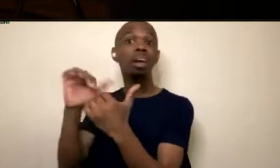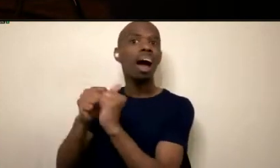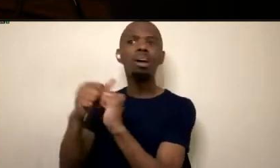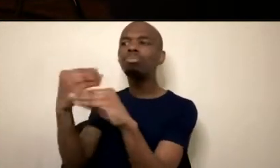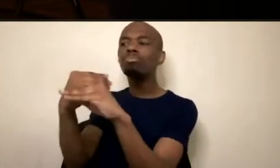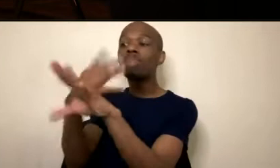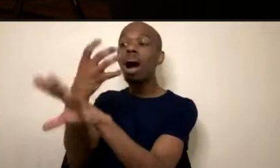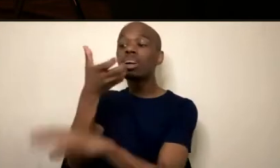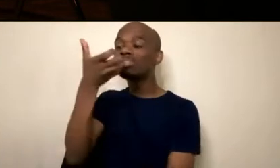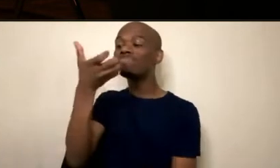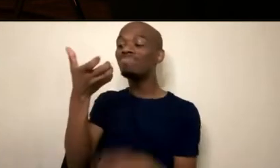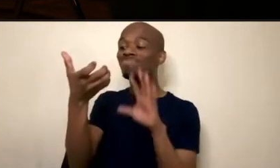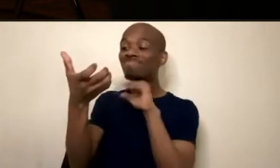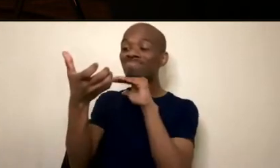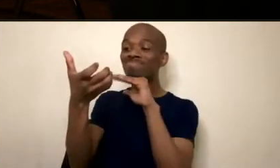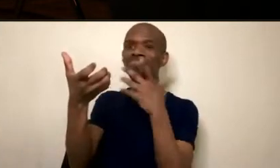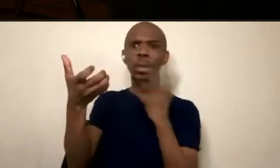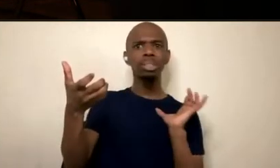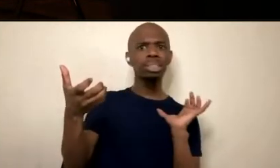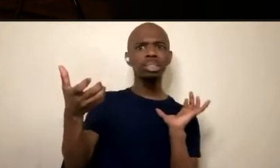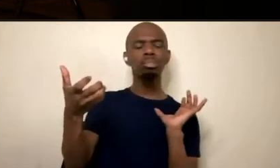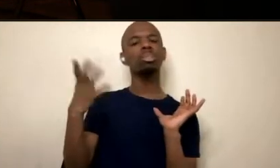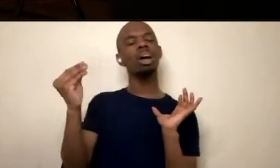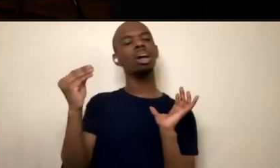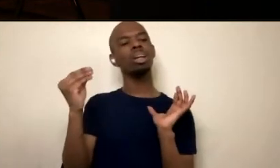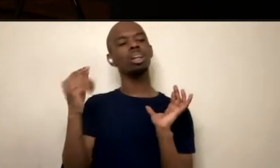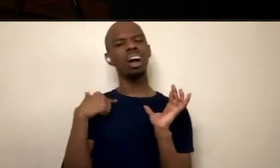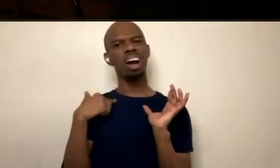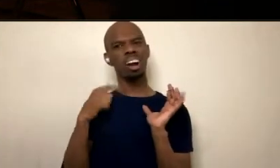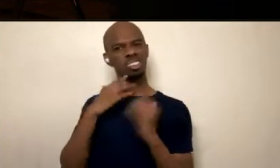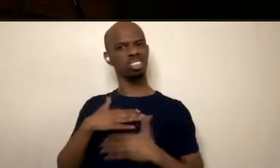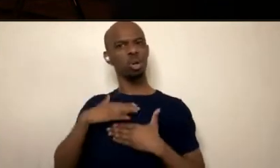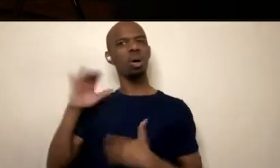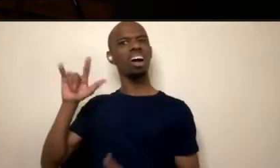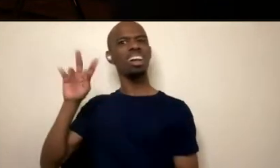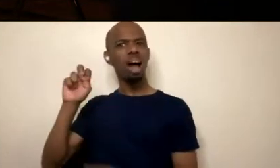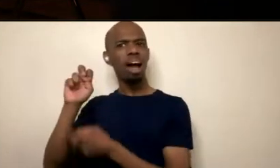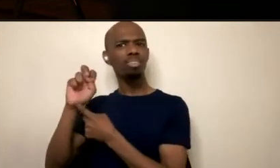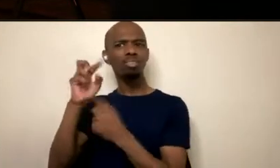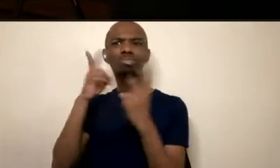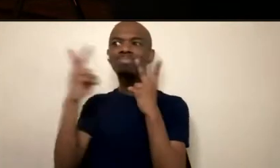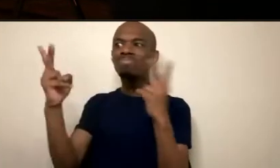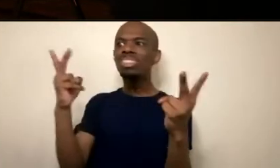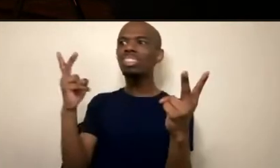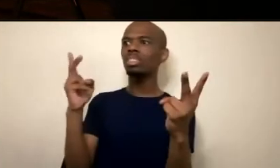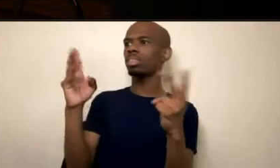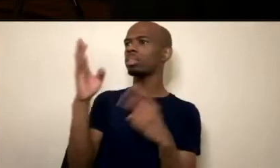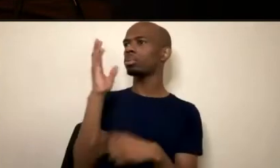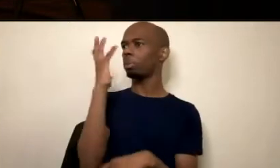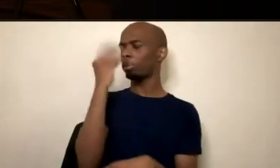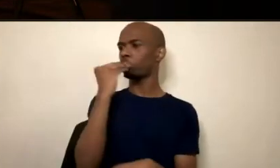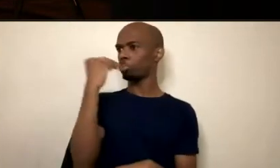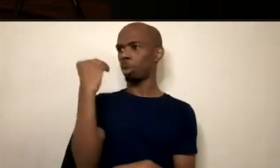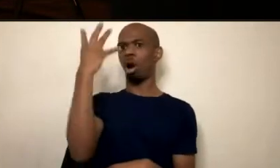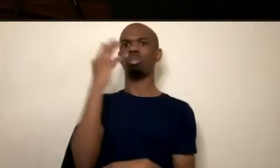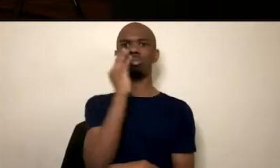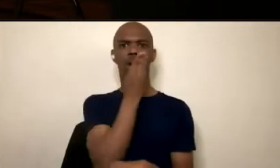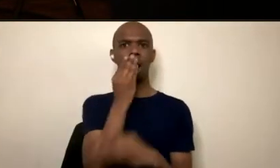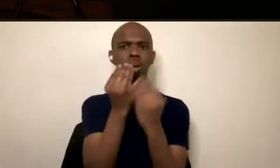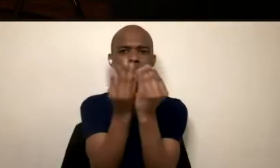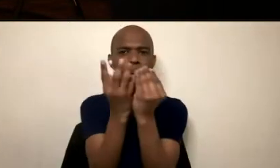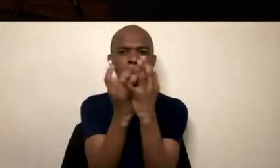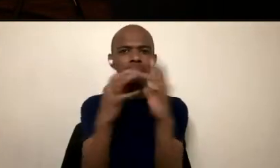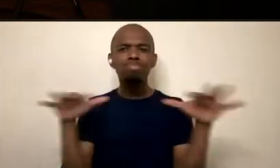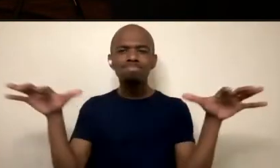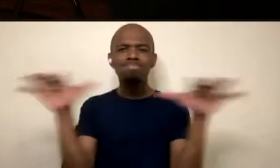it was like, and I liked being alone. I had a beautiful garden. I liked living alone and working in my yard, but it was very